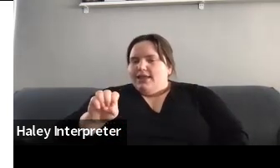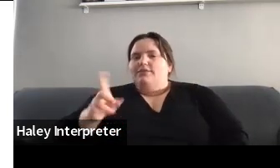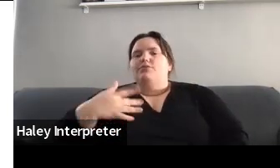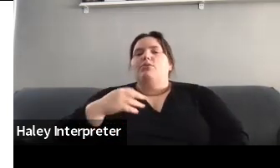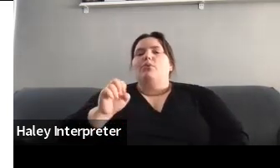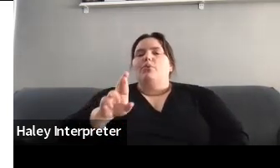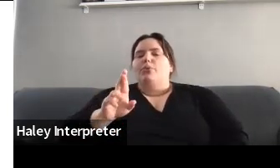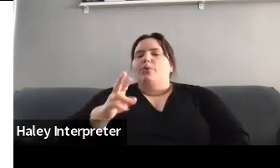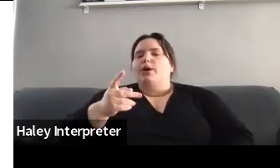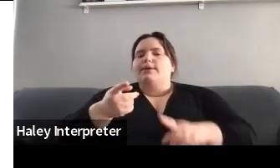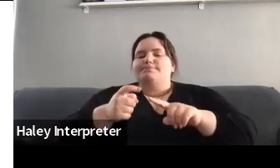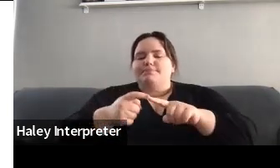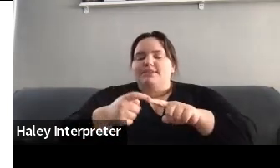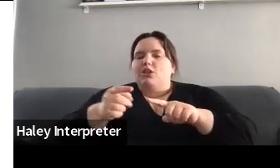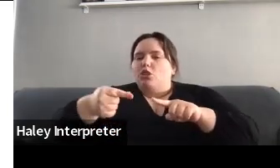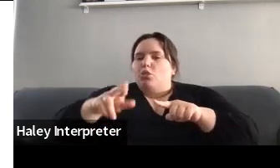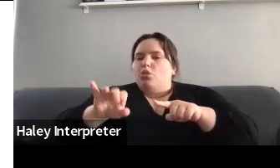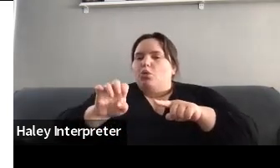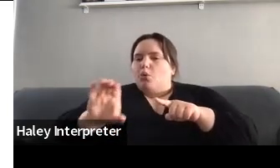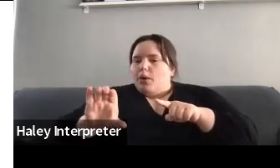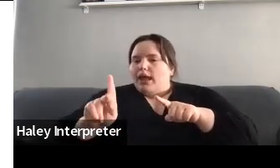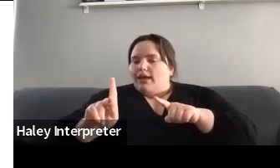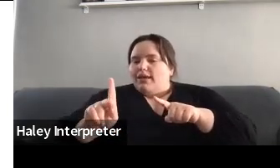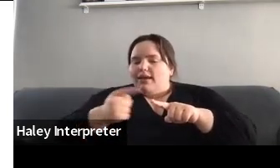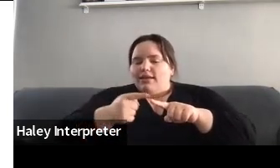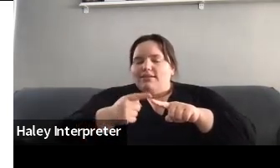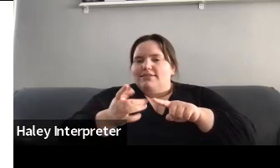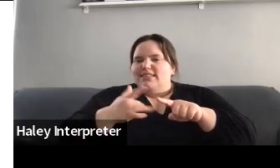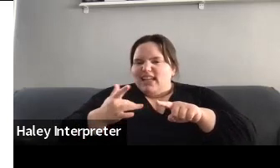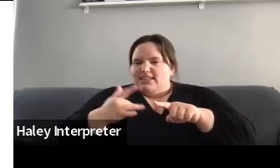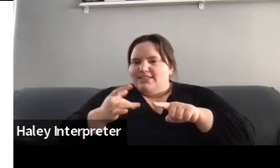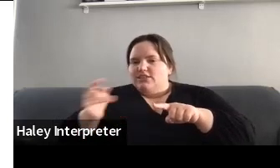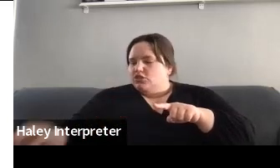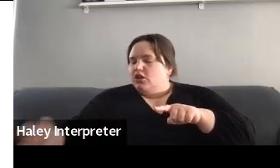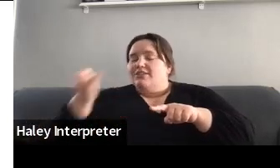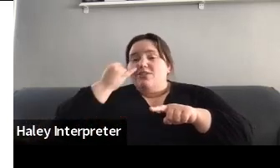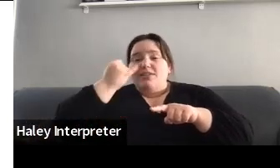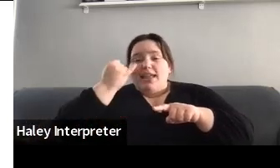nail that's very short for dogs. If you hit the quick,